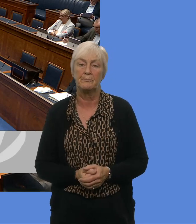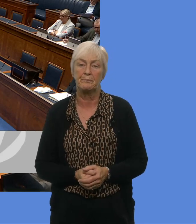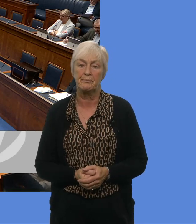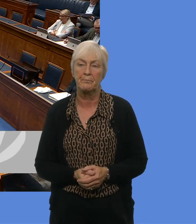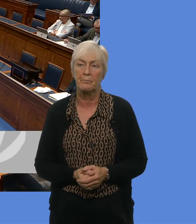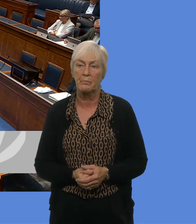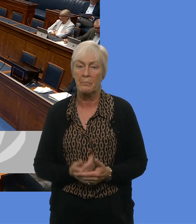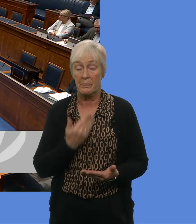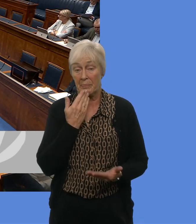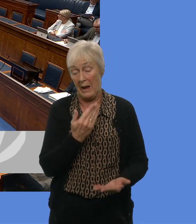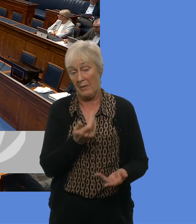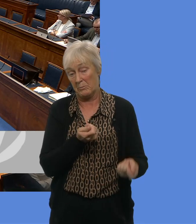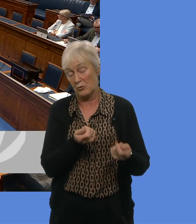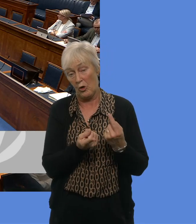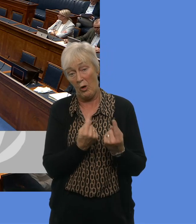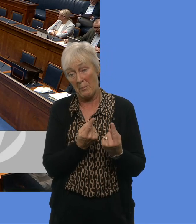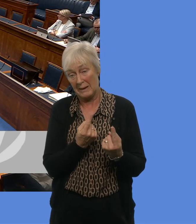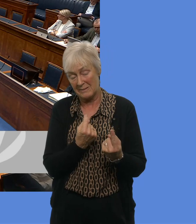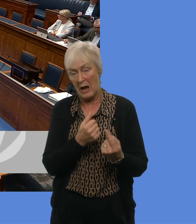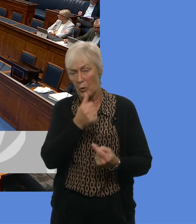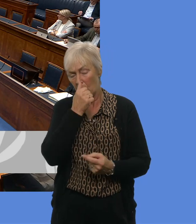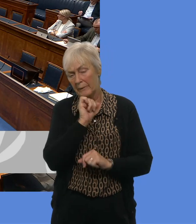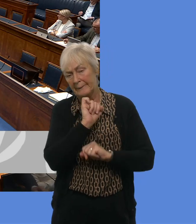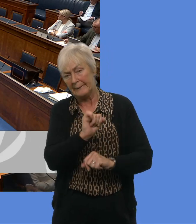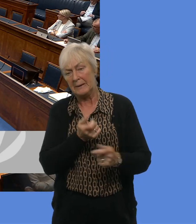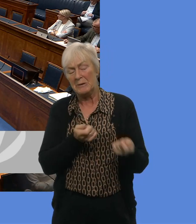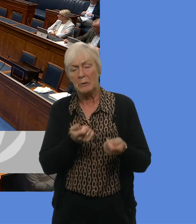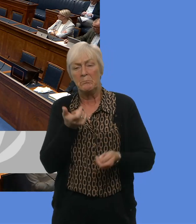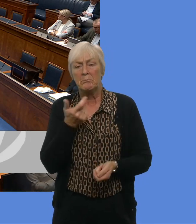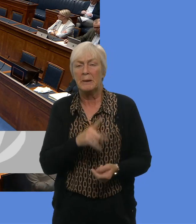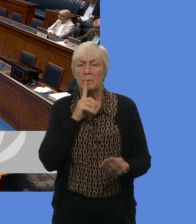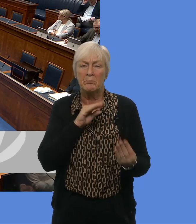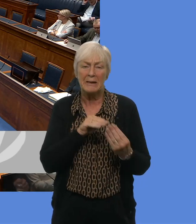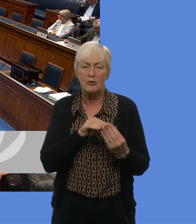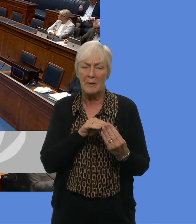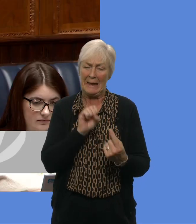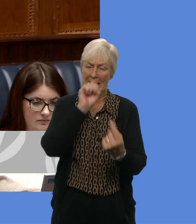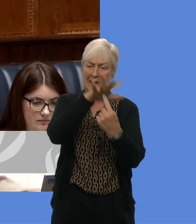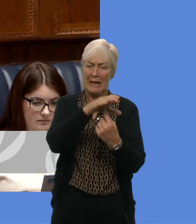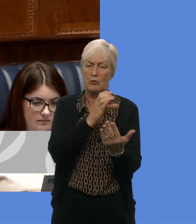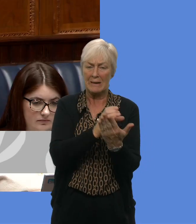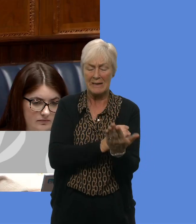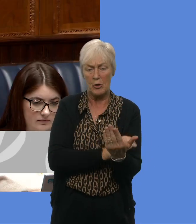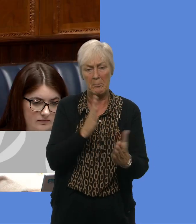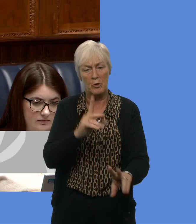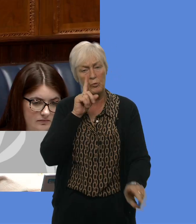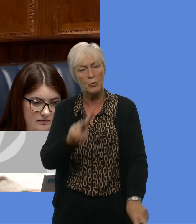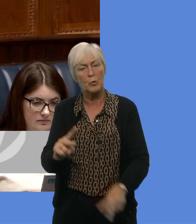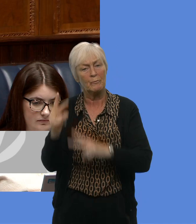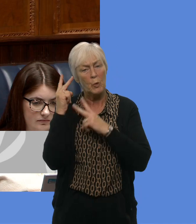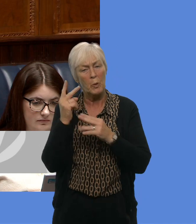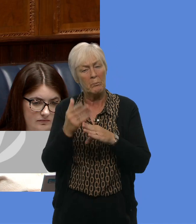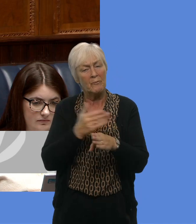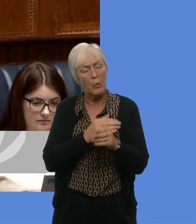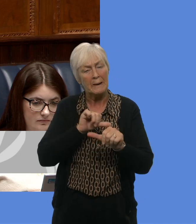And thank the Minister for his comments so far. I noted the Minister mentioned that the key criteria are to be reviewed before the next round of projects.